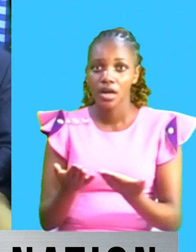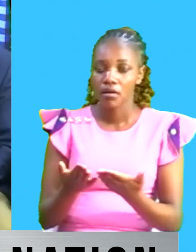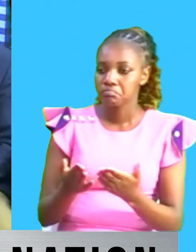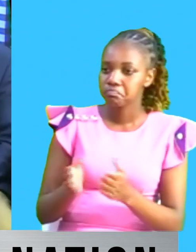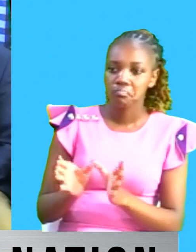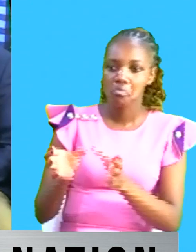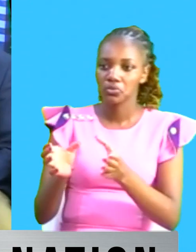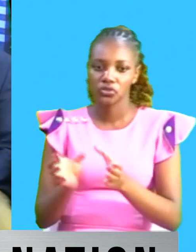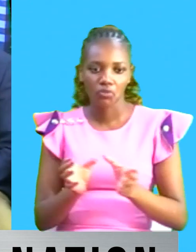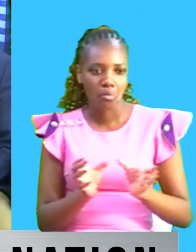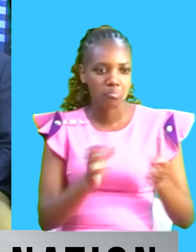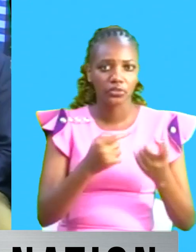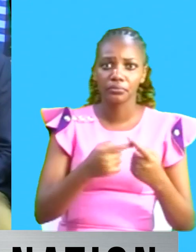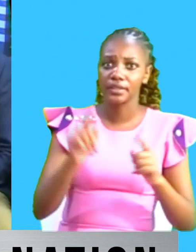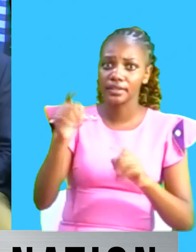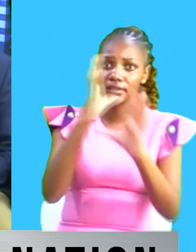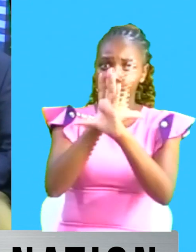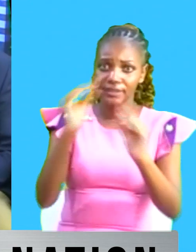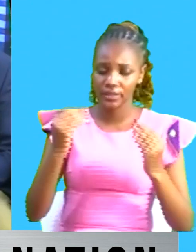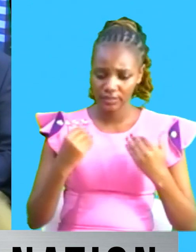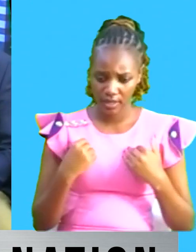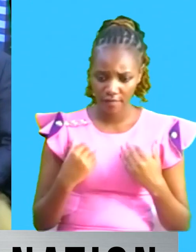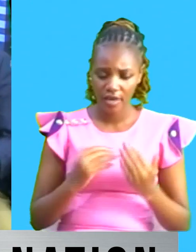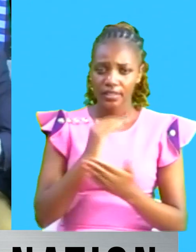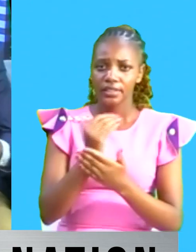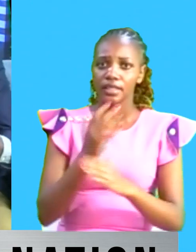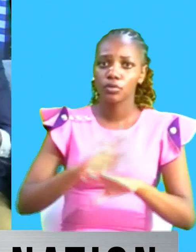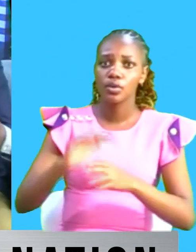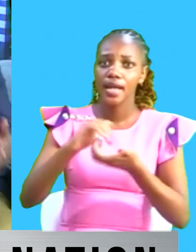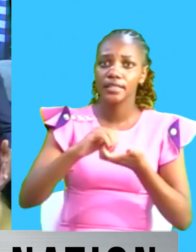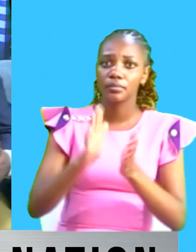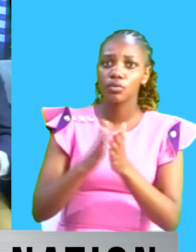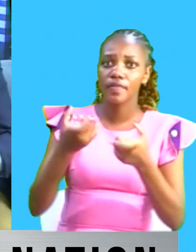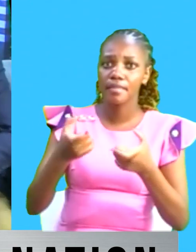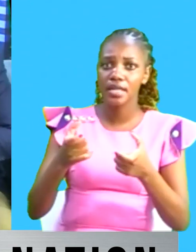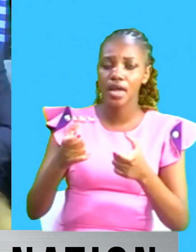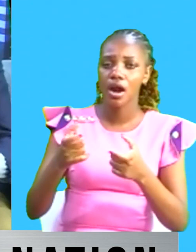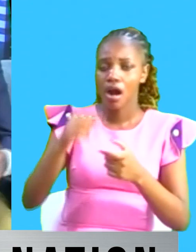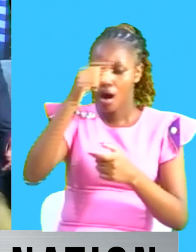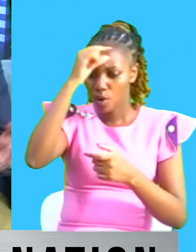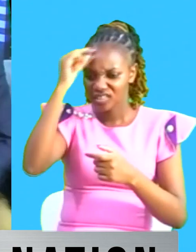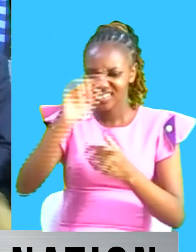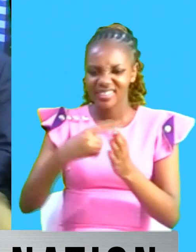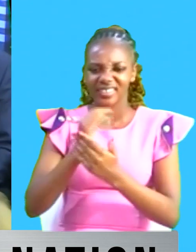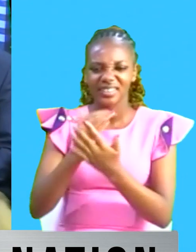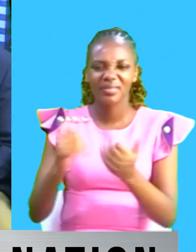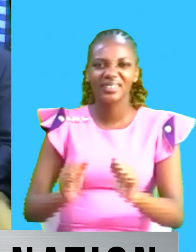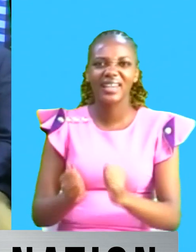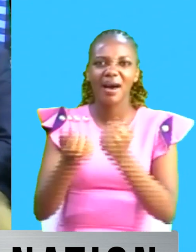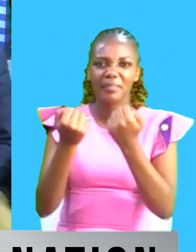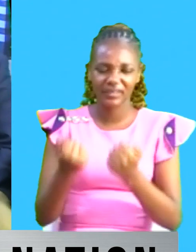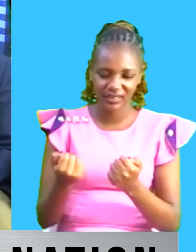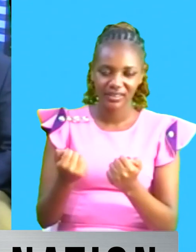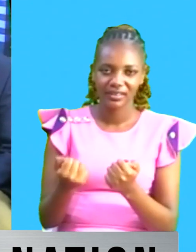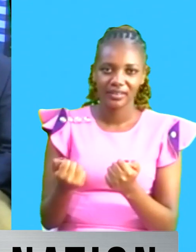here. But even this president has had some good engagement with the media originally, and then some things just started going